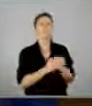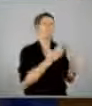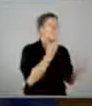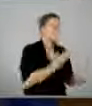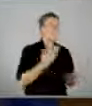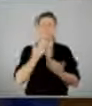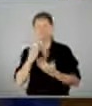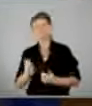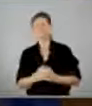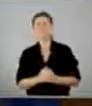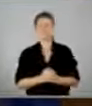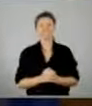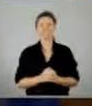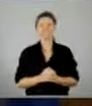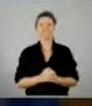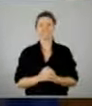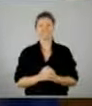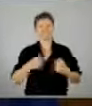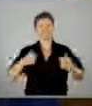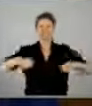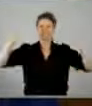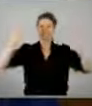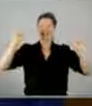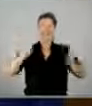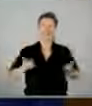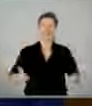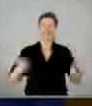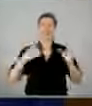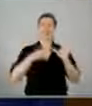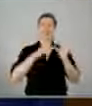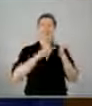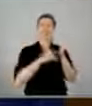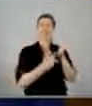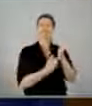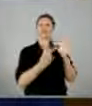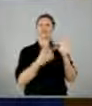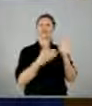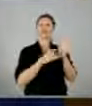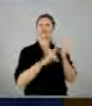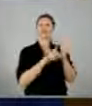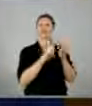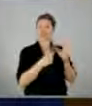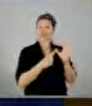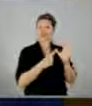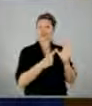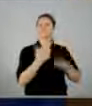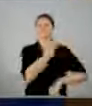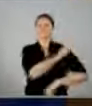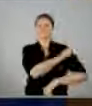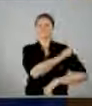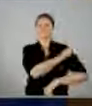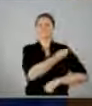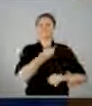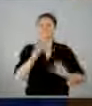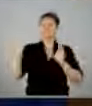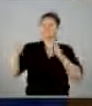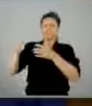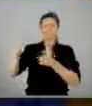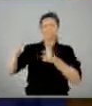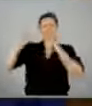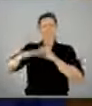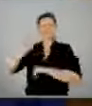is cleared for liftoff. And what I can say is that the TGA has approved the AstraZeneca vaccine